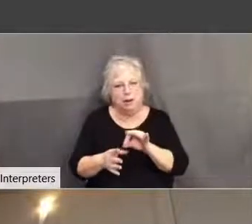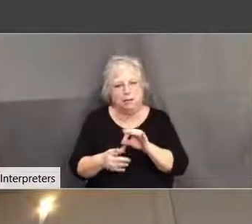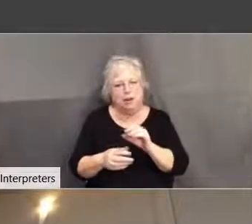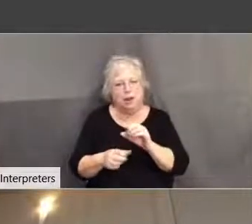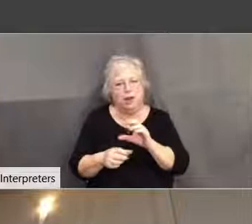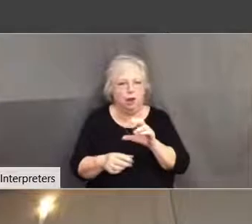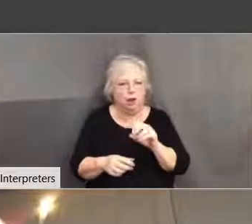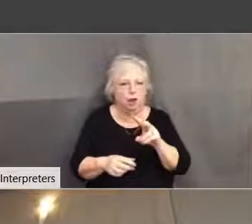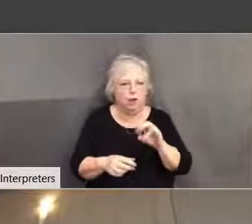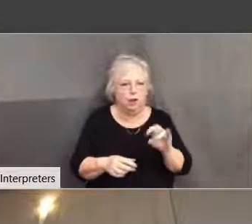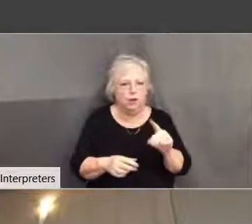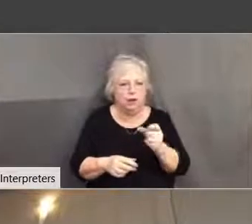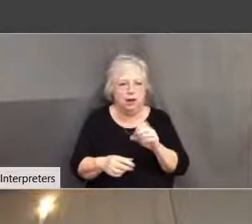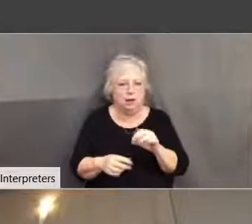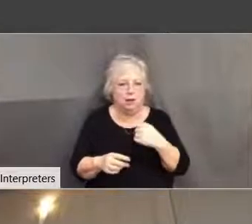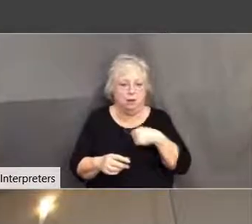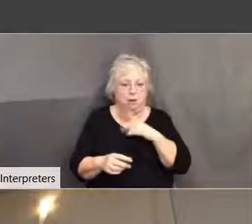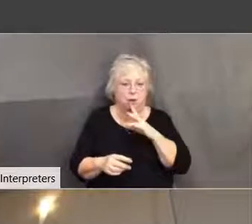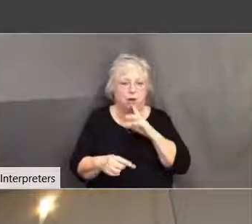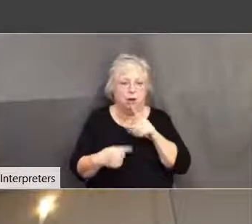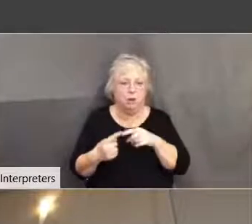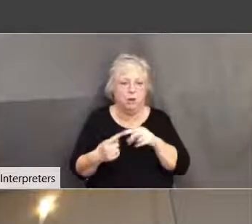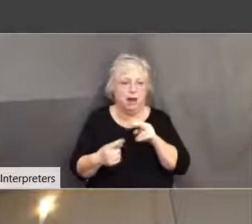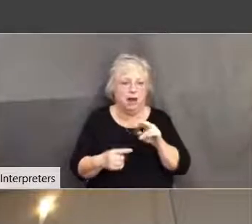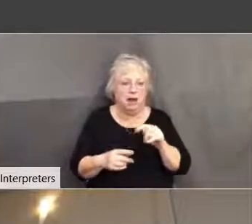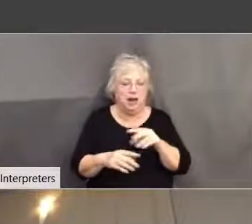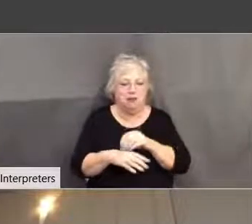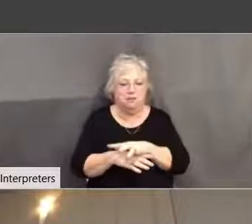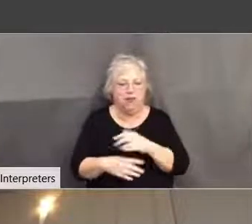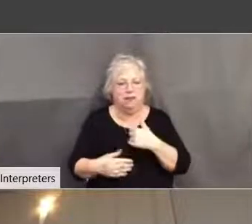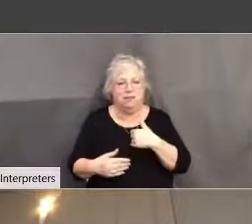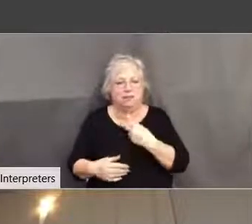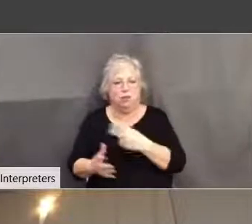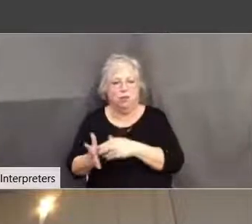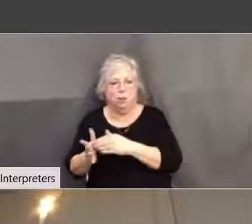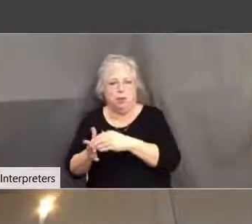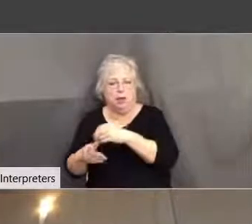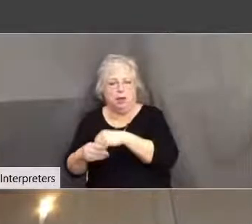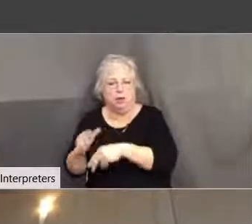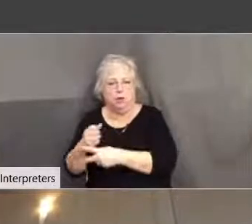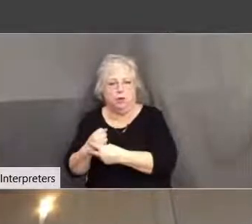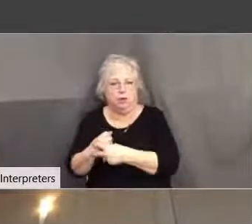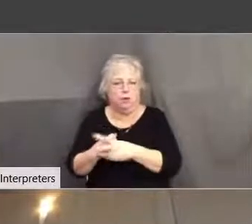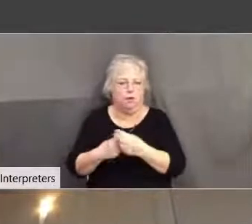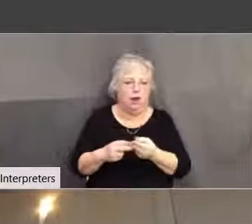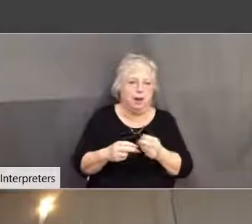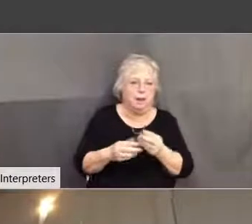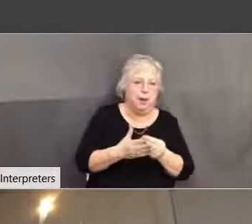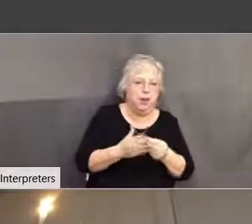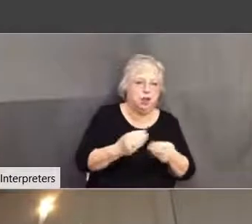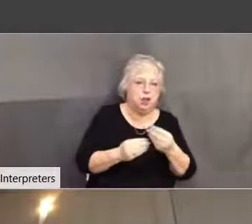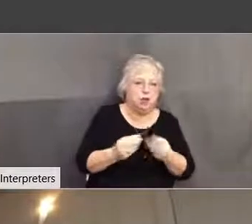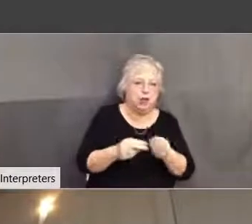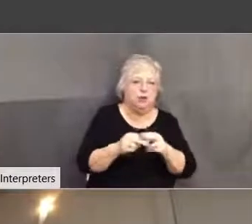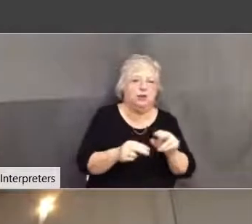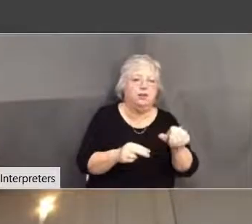net effect of having $2 million in reserve plus a budget increase of another $4 million that we're not